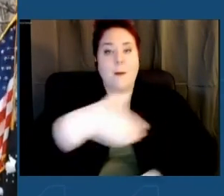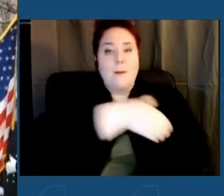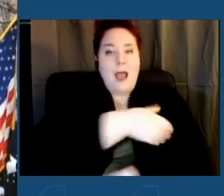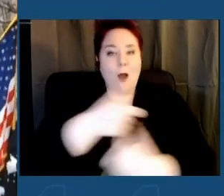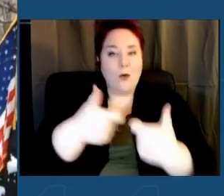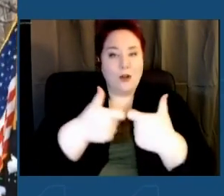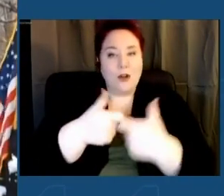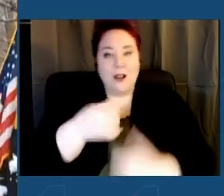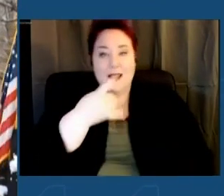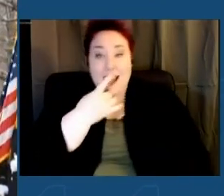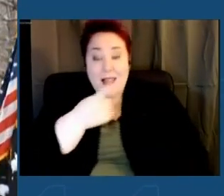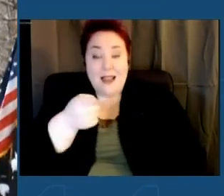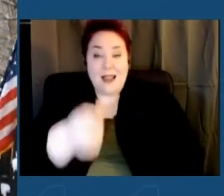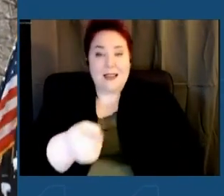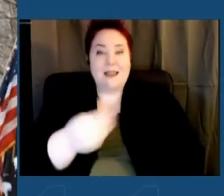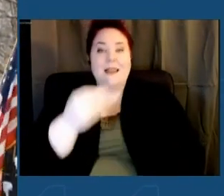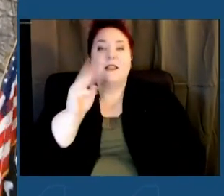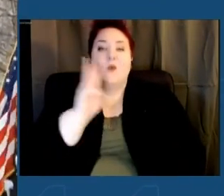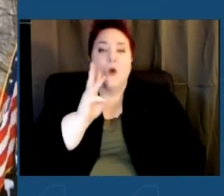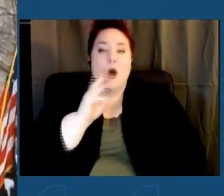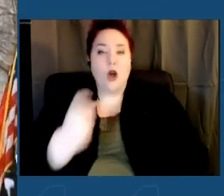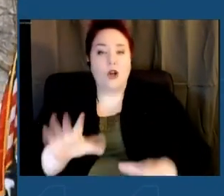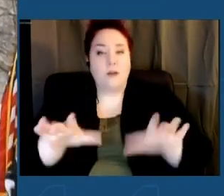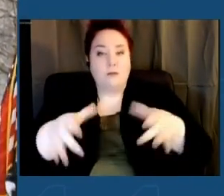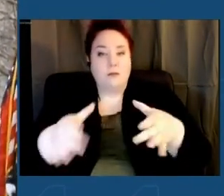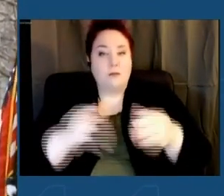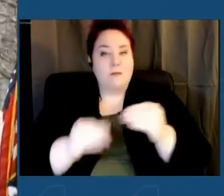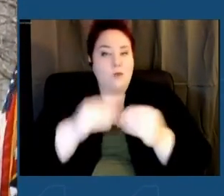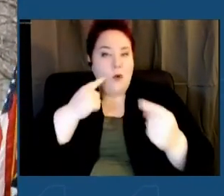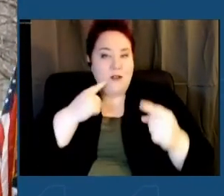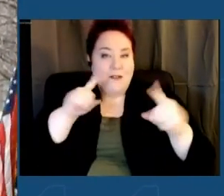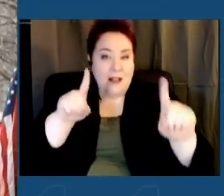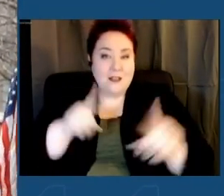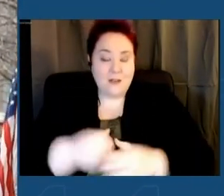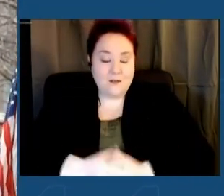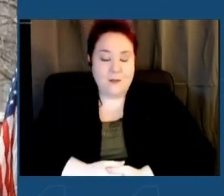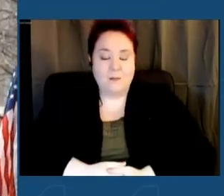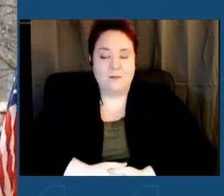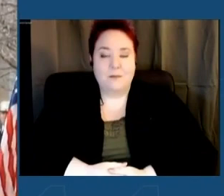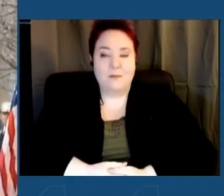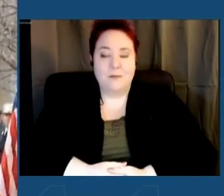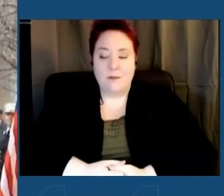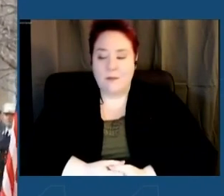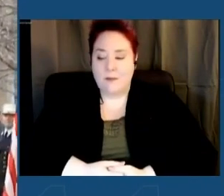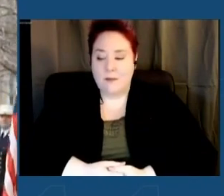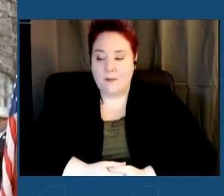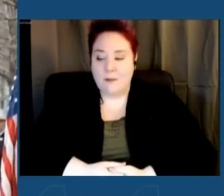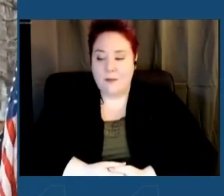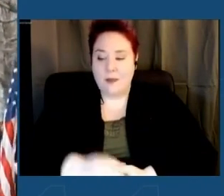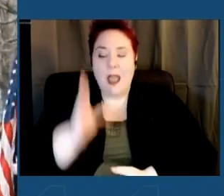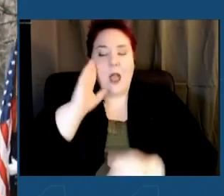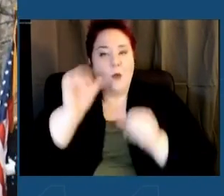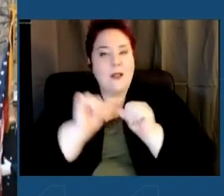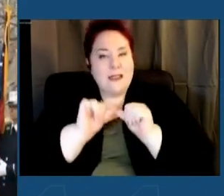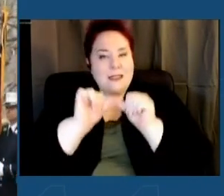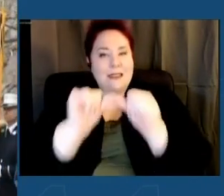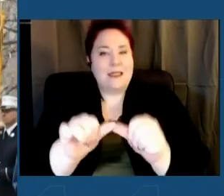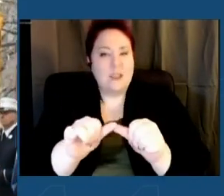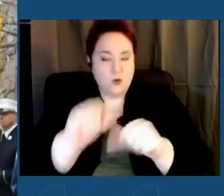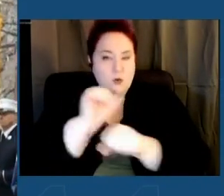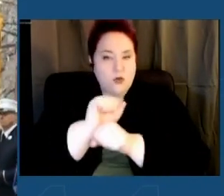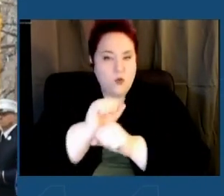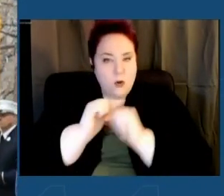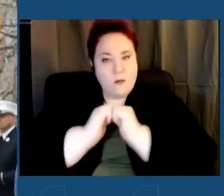pools more effective. And I will close, and I will continue to work closely with the victims'